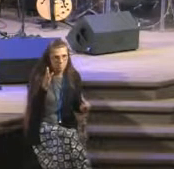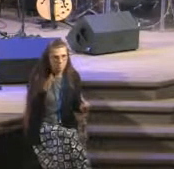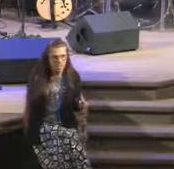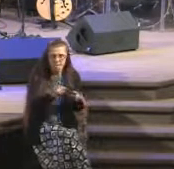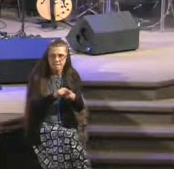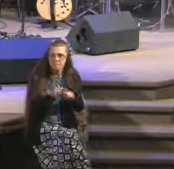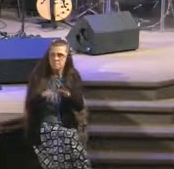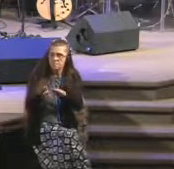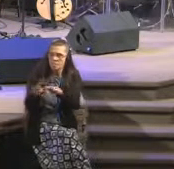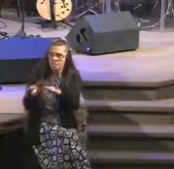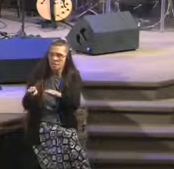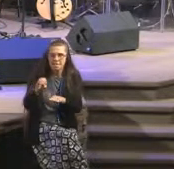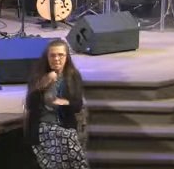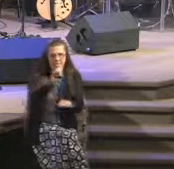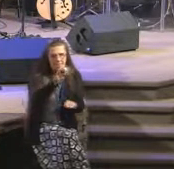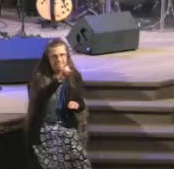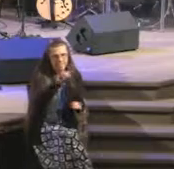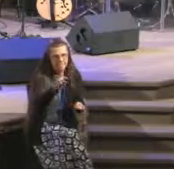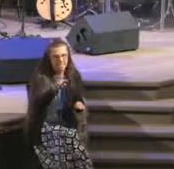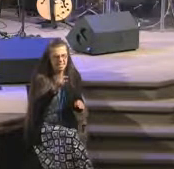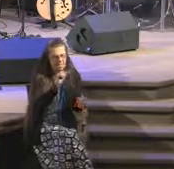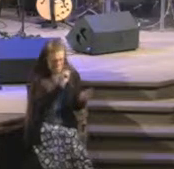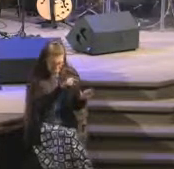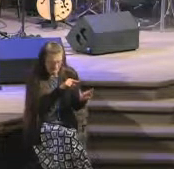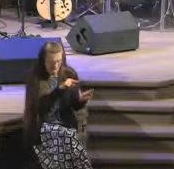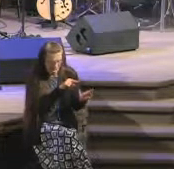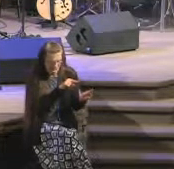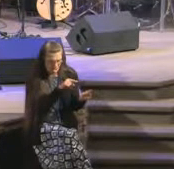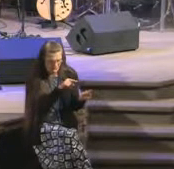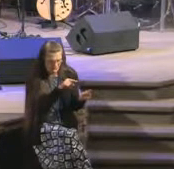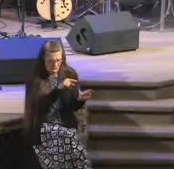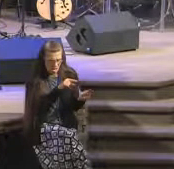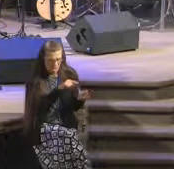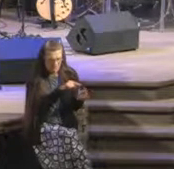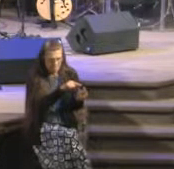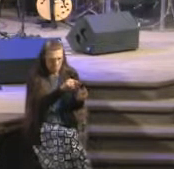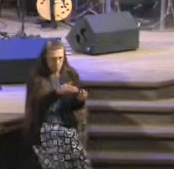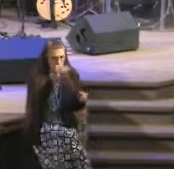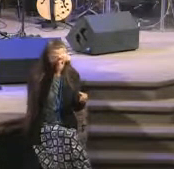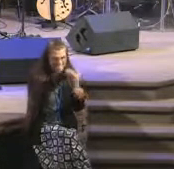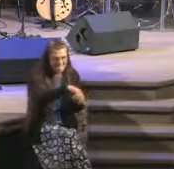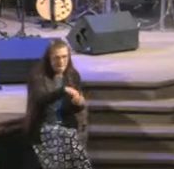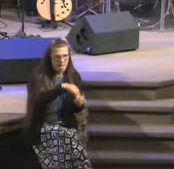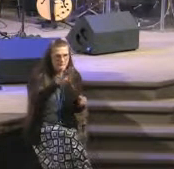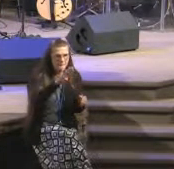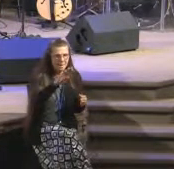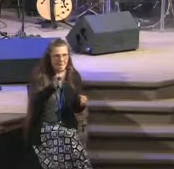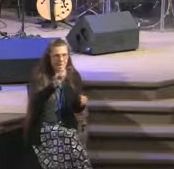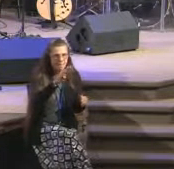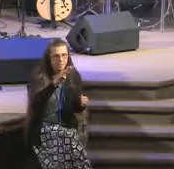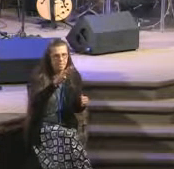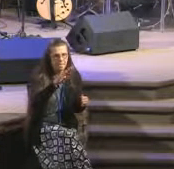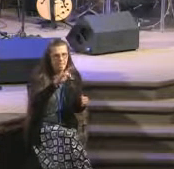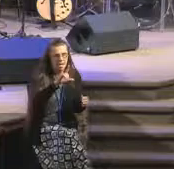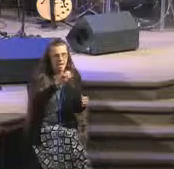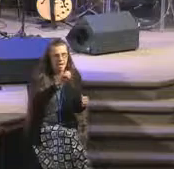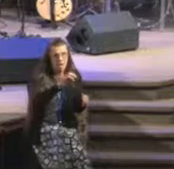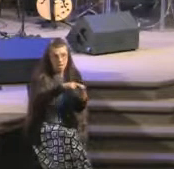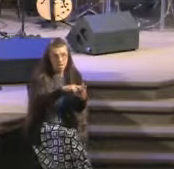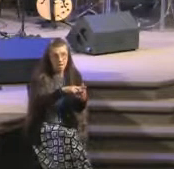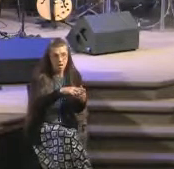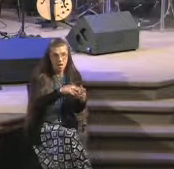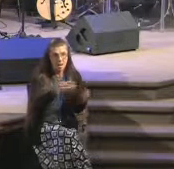off, eventually Ezekiel, he's there, but eventually Ezekiel will wind up in Babylon with them, living in a camp on the